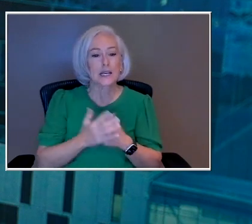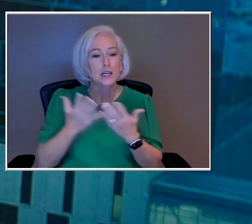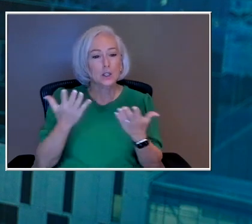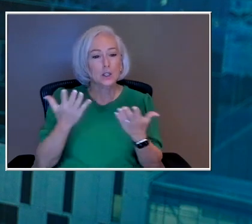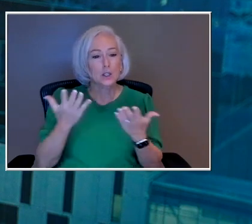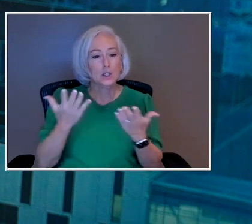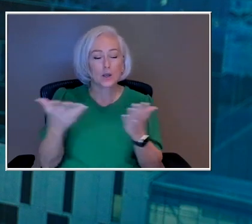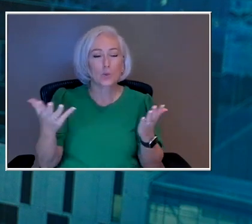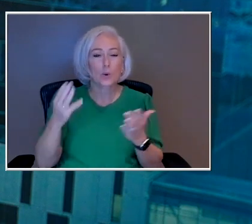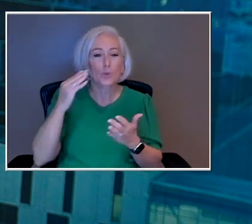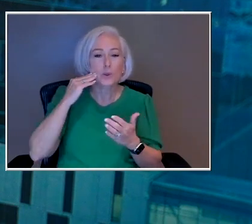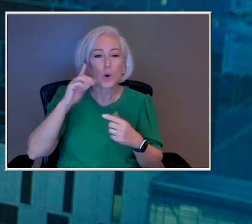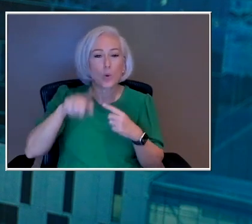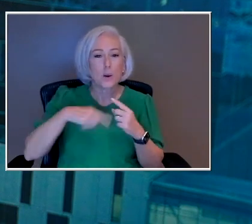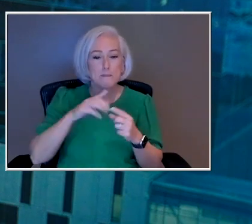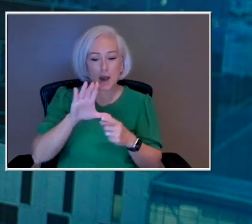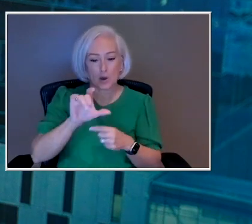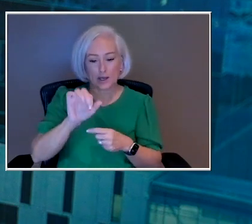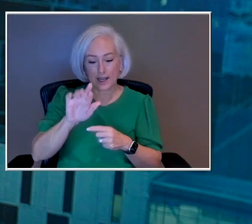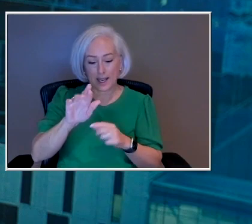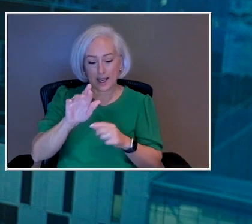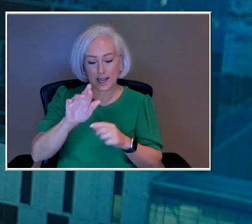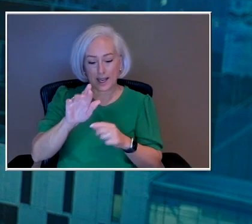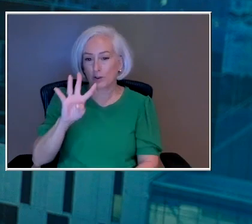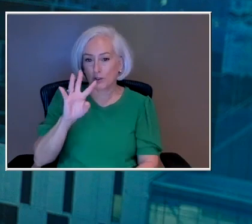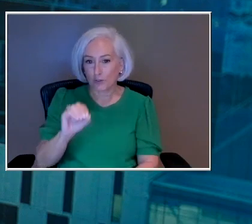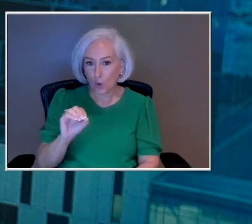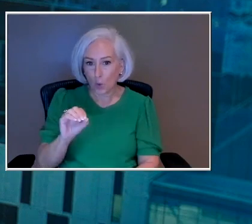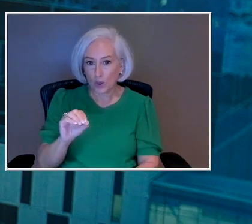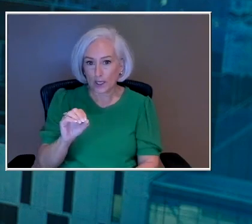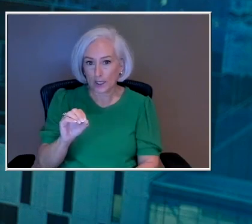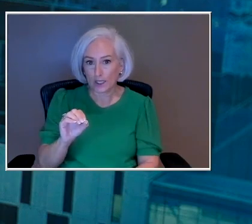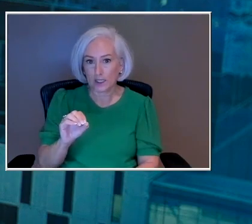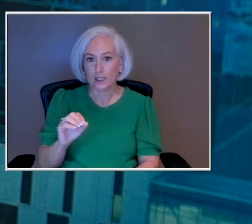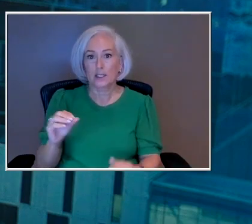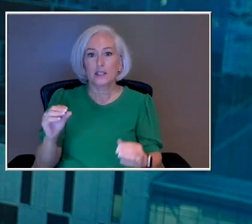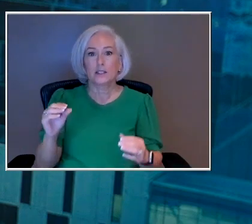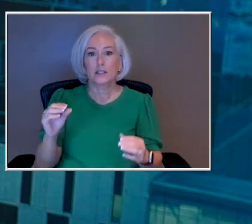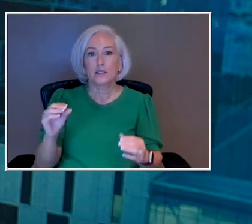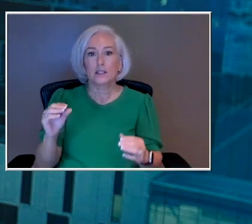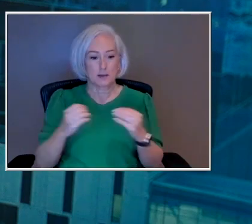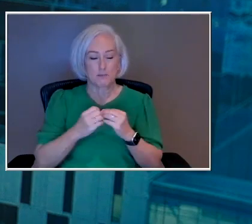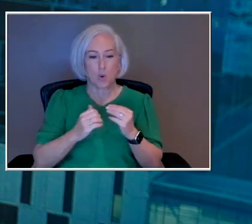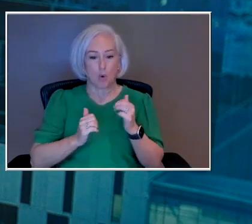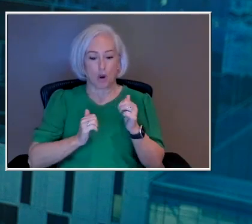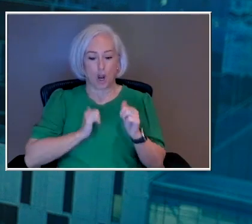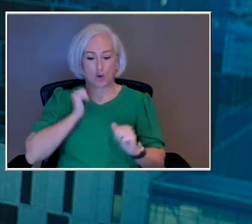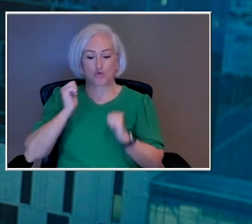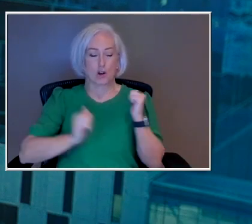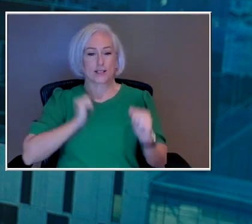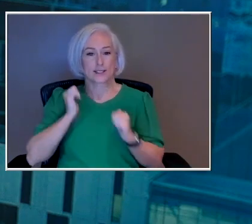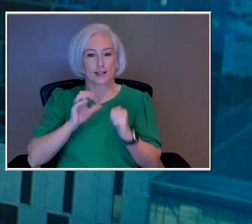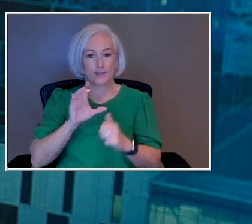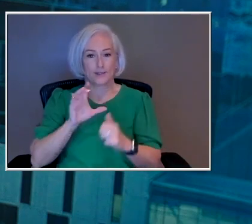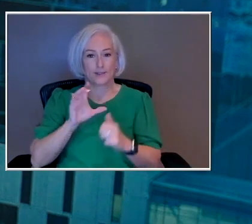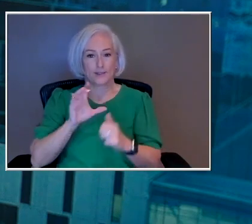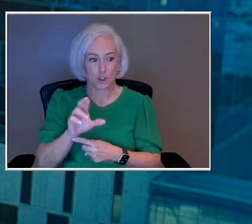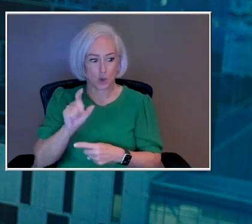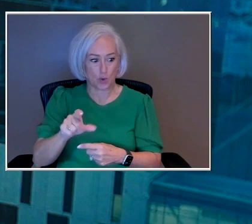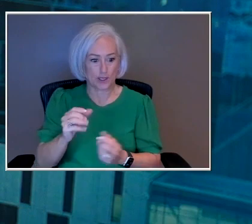cancer under the age of 40 is they tendency to be more aggressive cancers. So we need to have some awareness, actually heightened awareness, if something